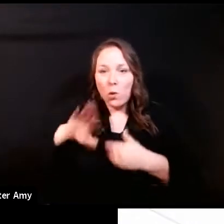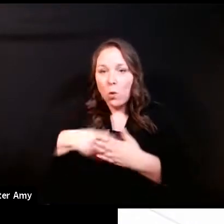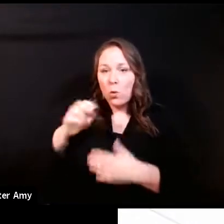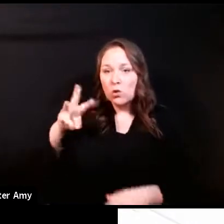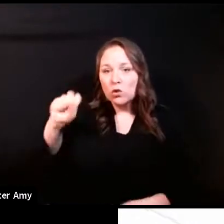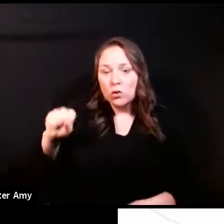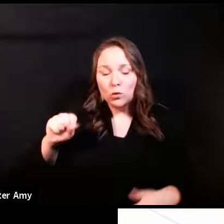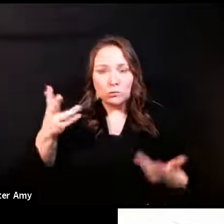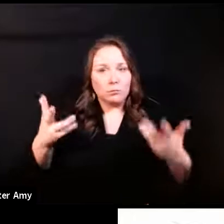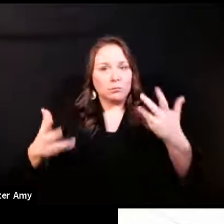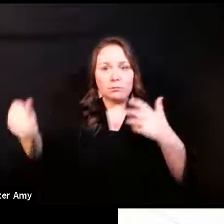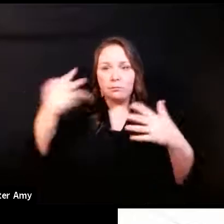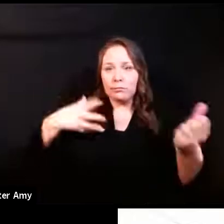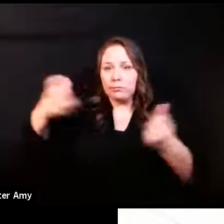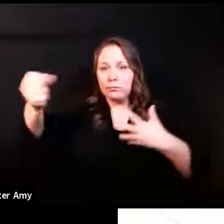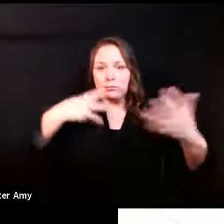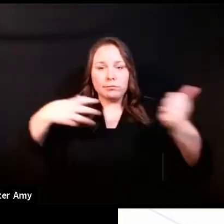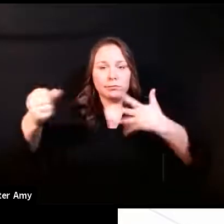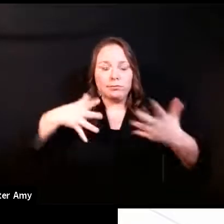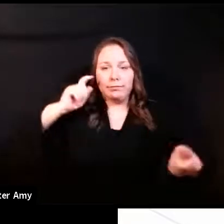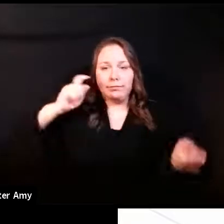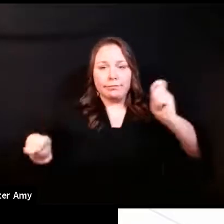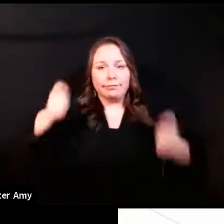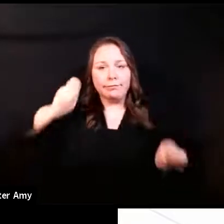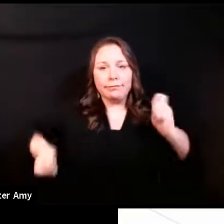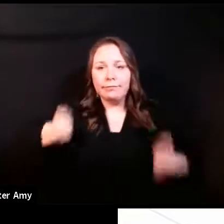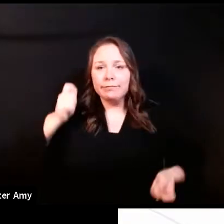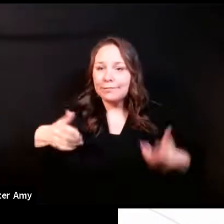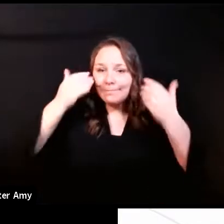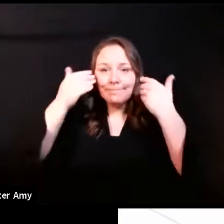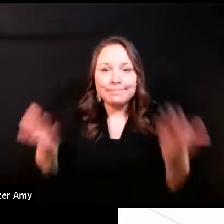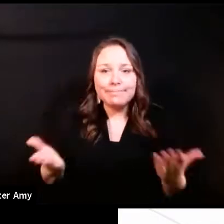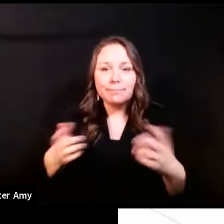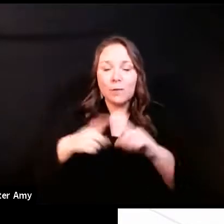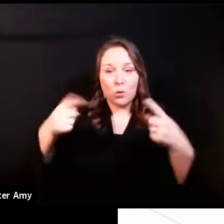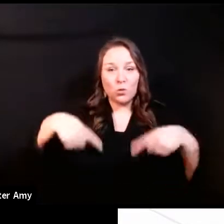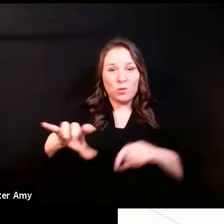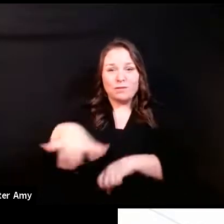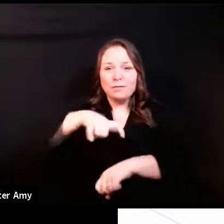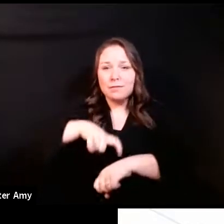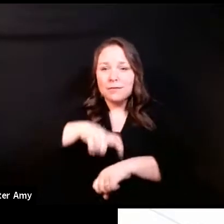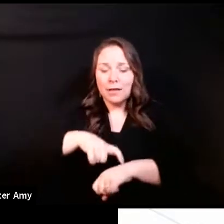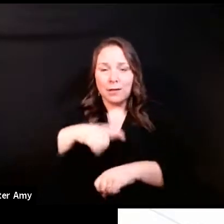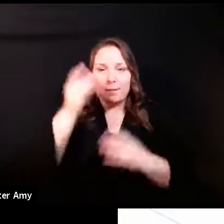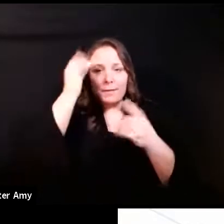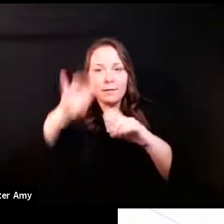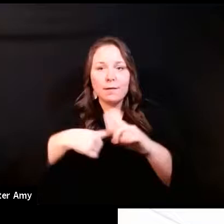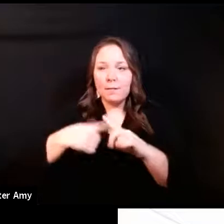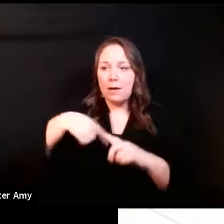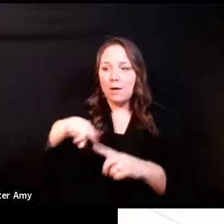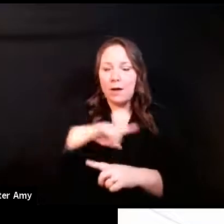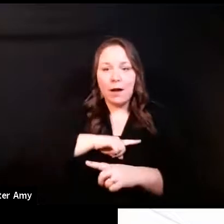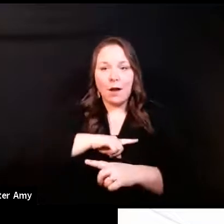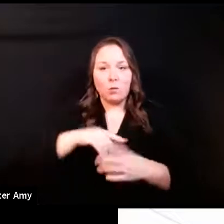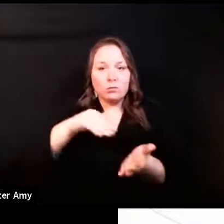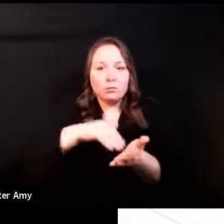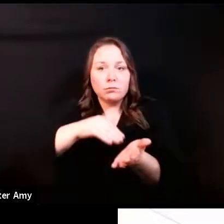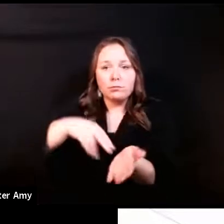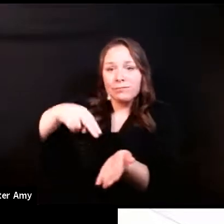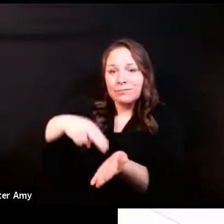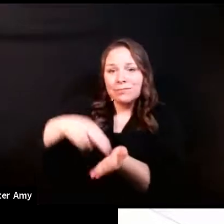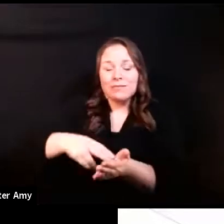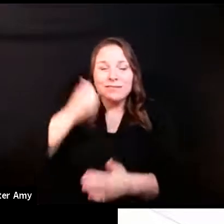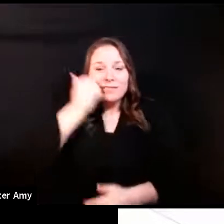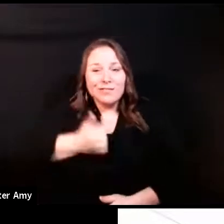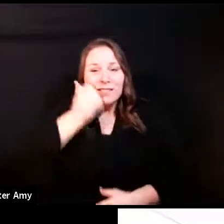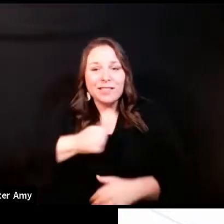just, constantly fluctuating. And so I think in the midst of that, thinking about, our frontline healthcare workers day in, day